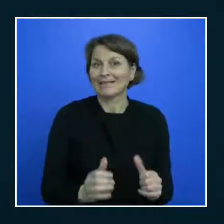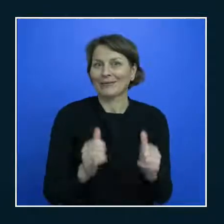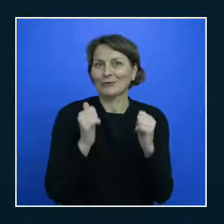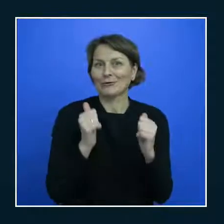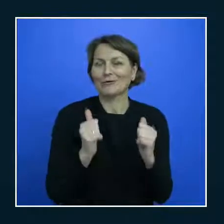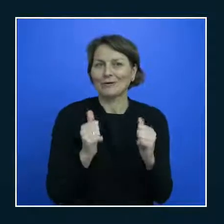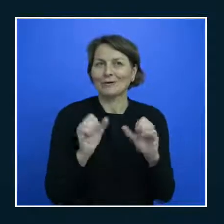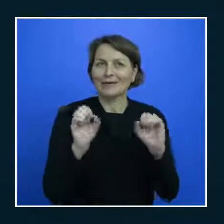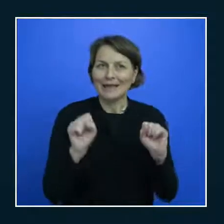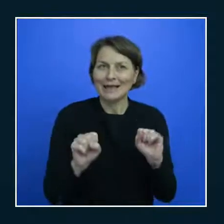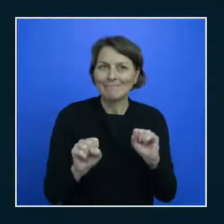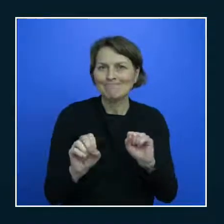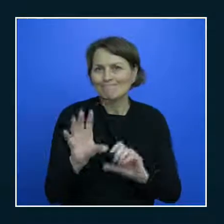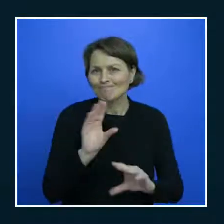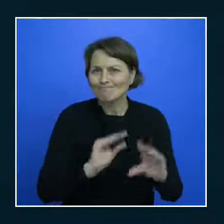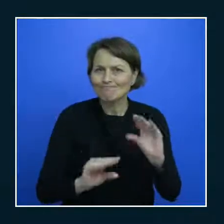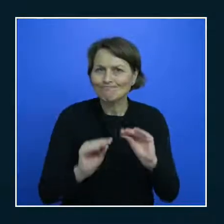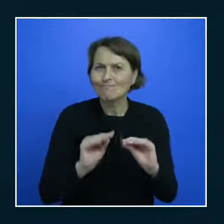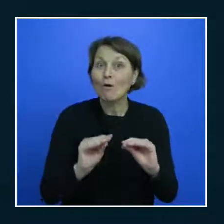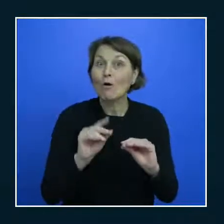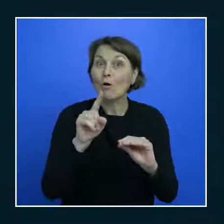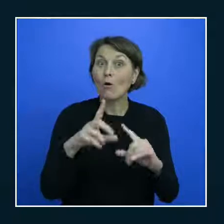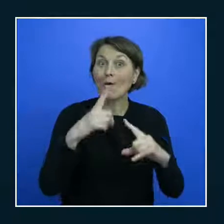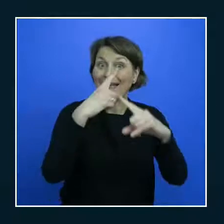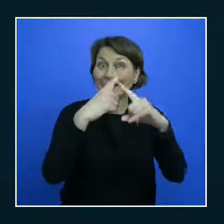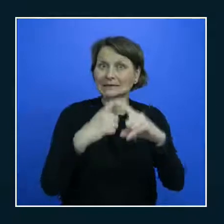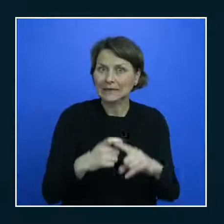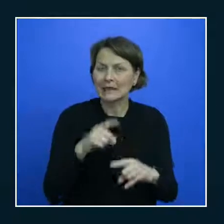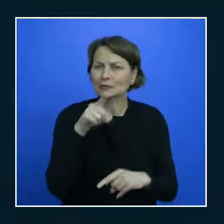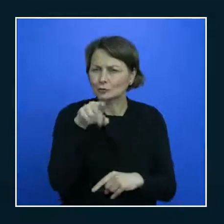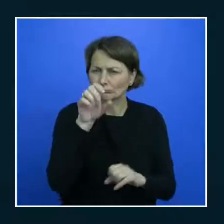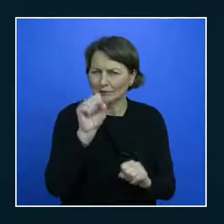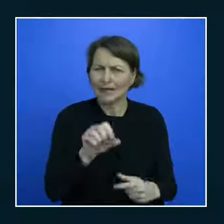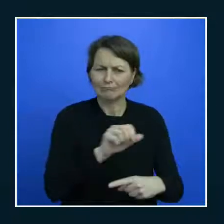learning it. If you can do Excel, you can code. That's cool, right?